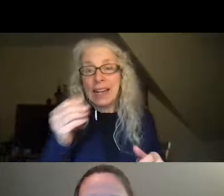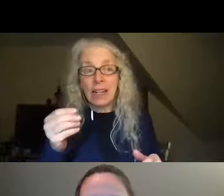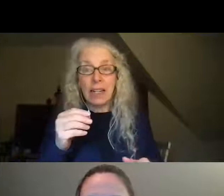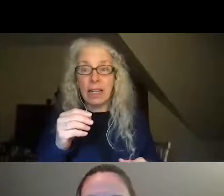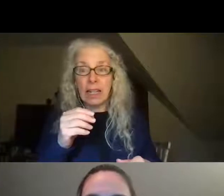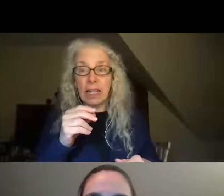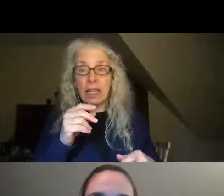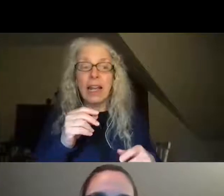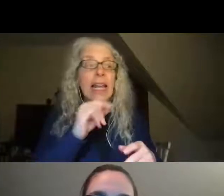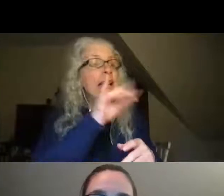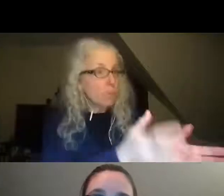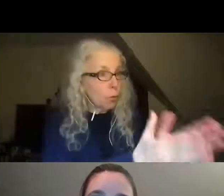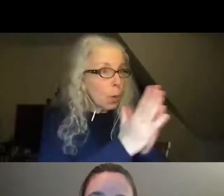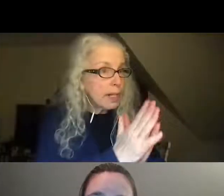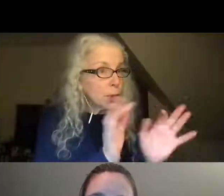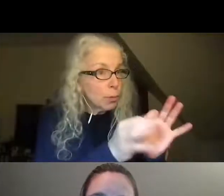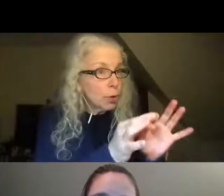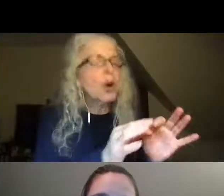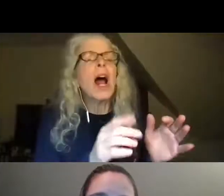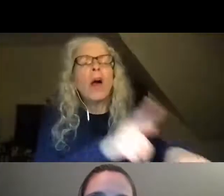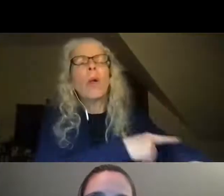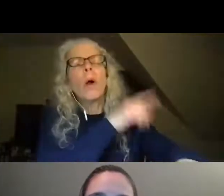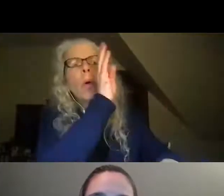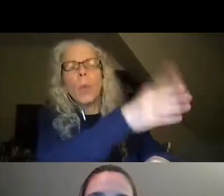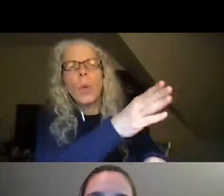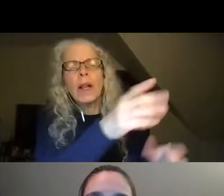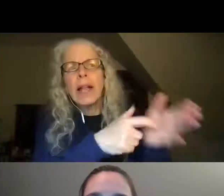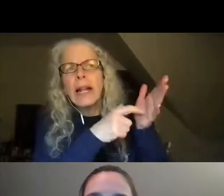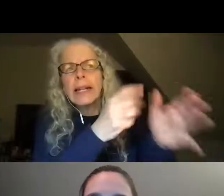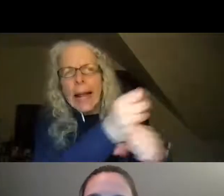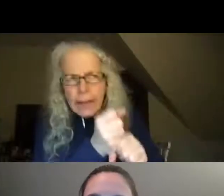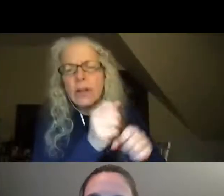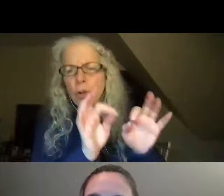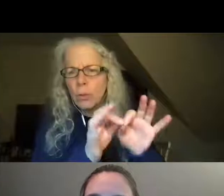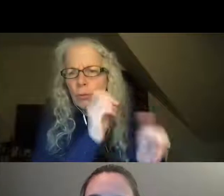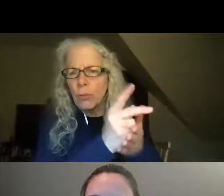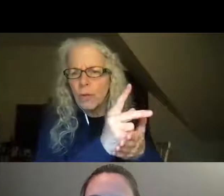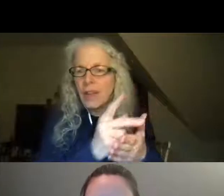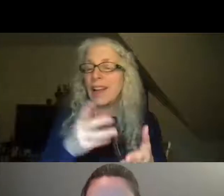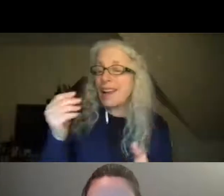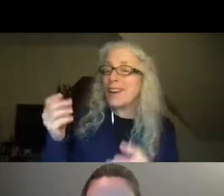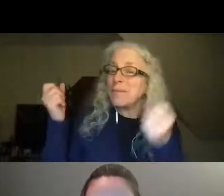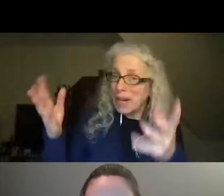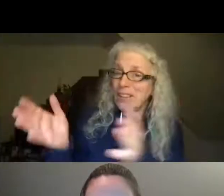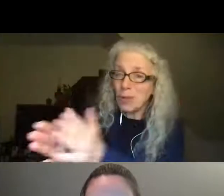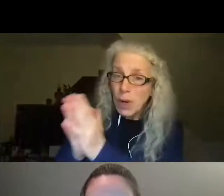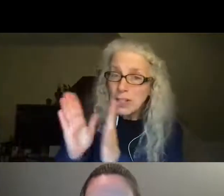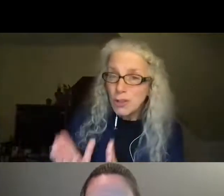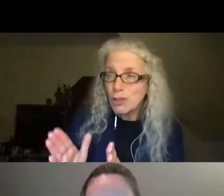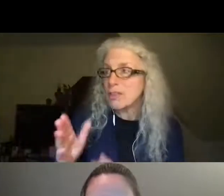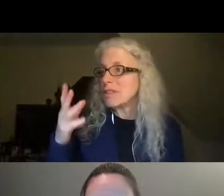an interpreter. I also field calls from consumers and requesters about these